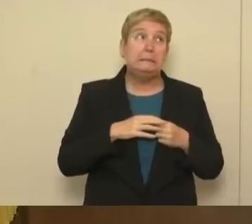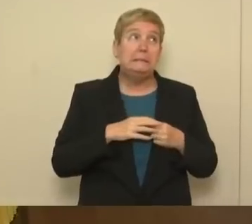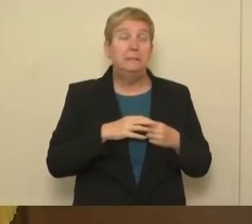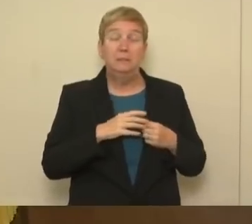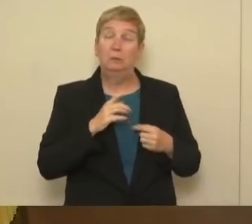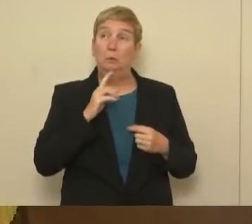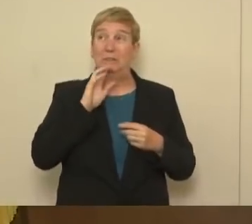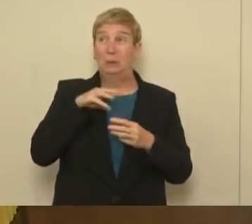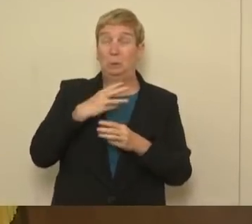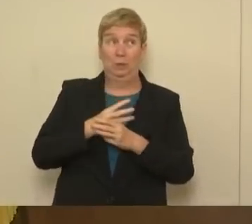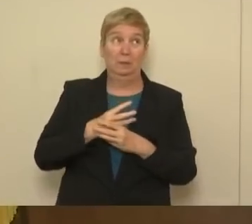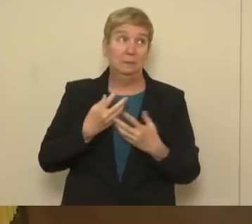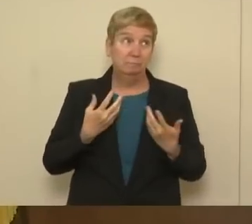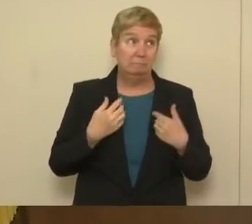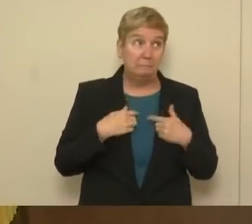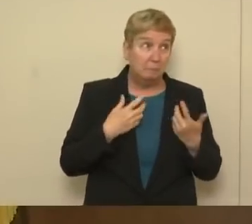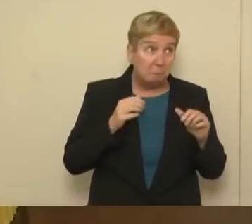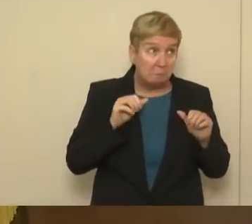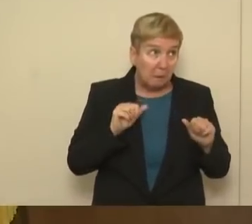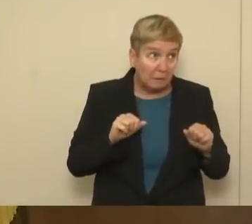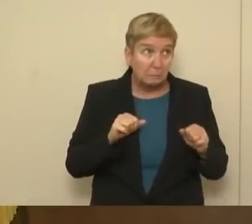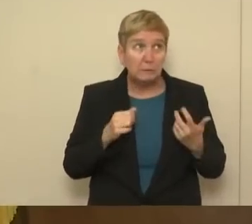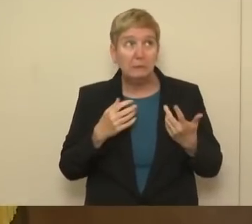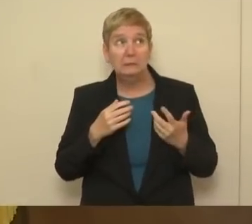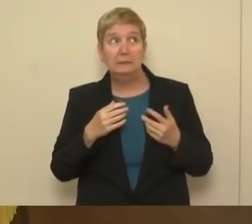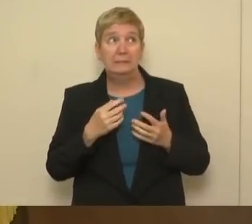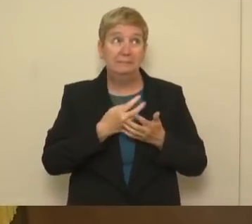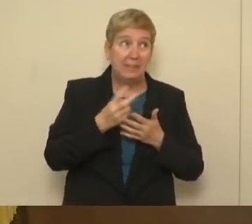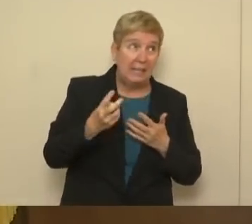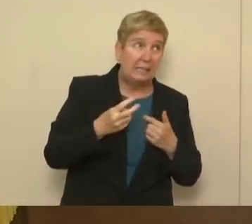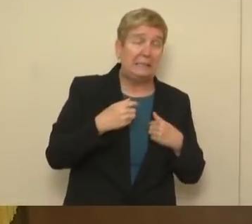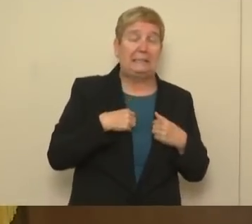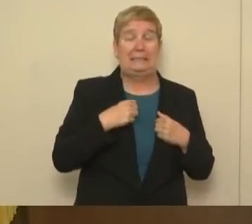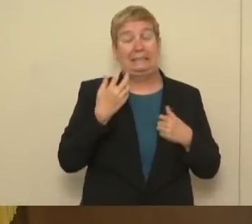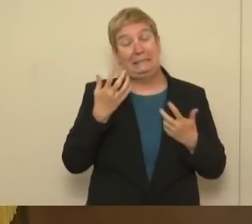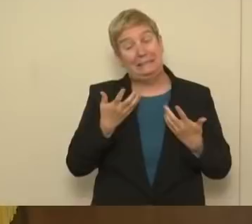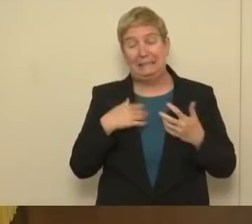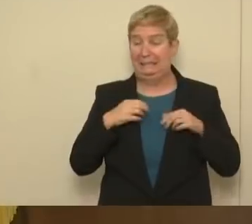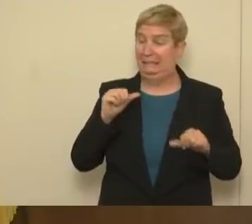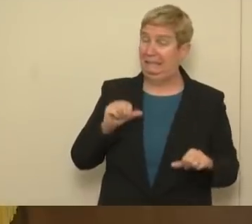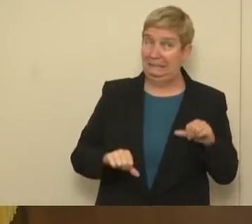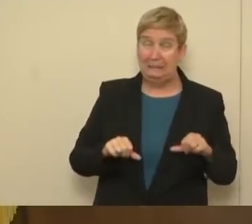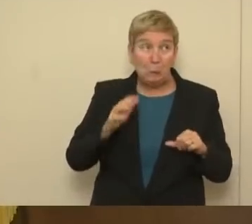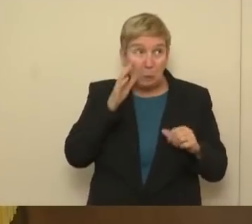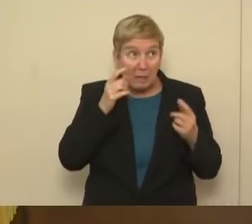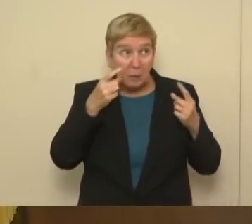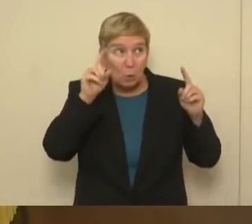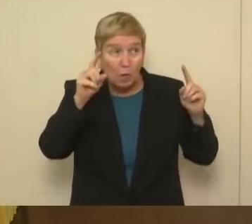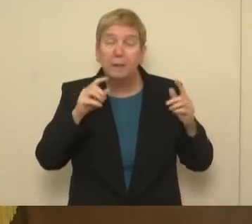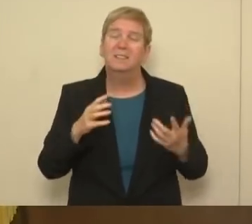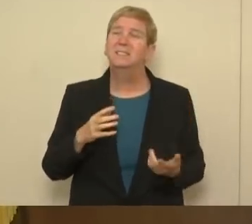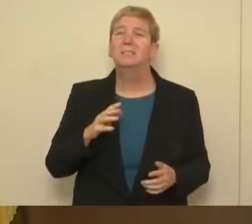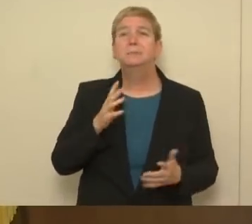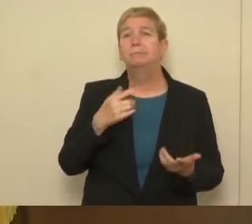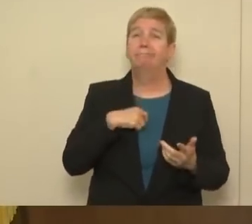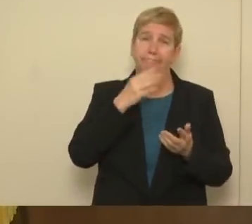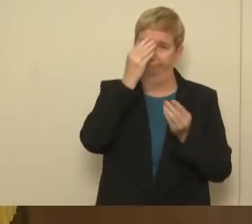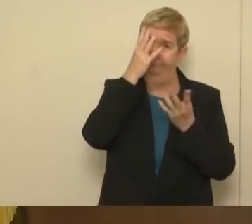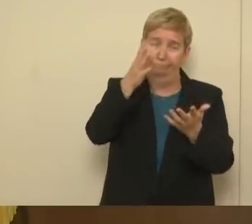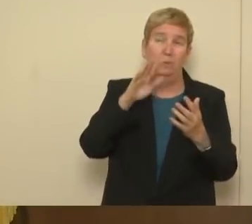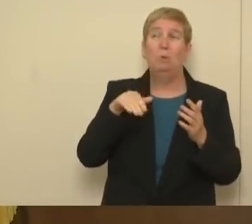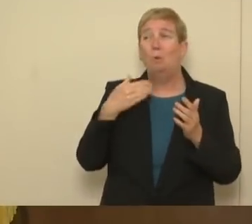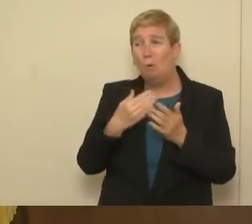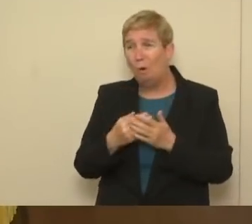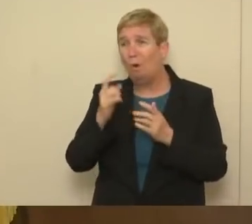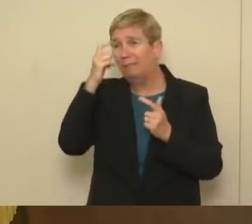and a pragmatist. It doesn't look good, and I think that there is full-scale disappointment by every